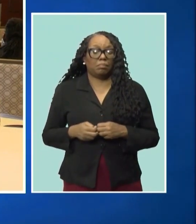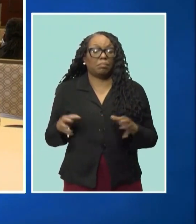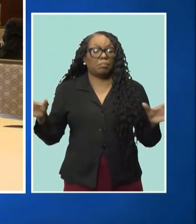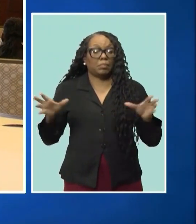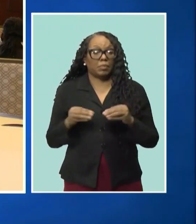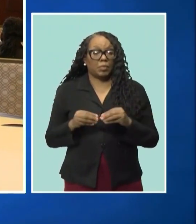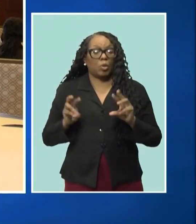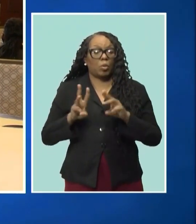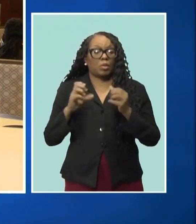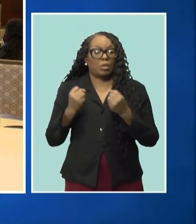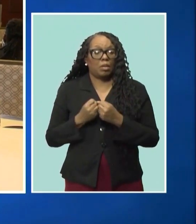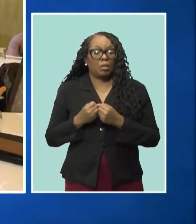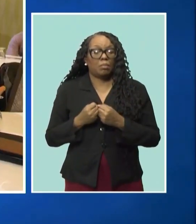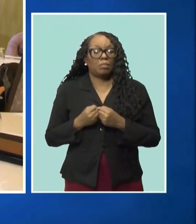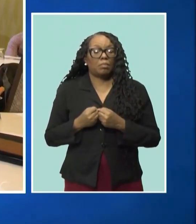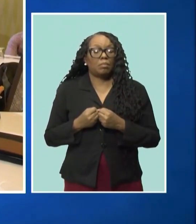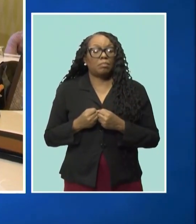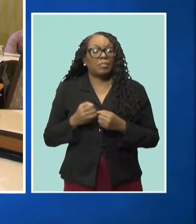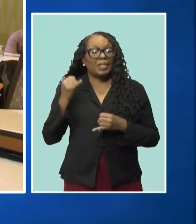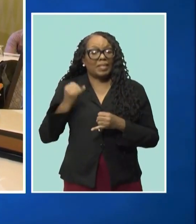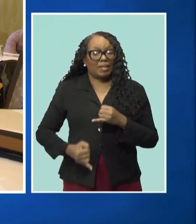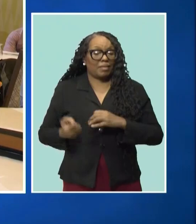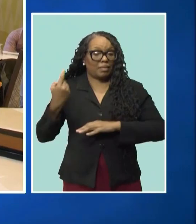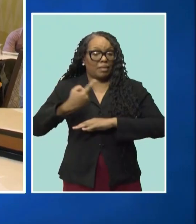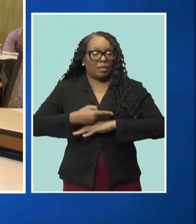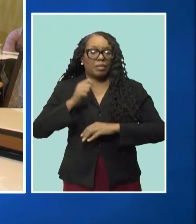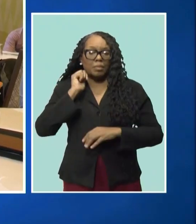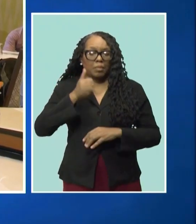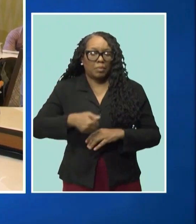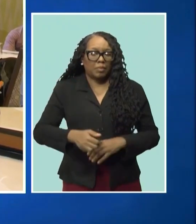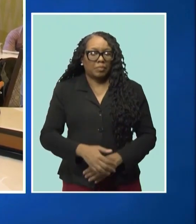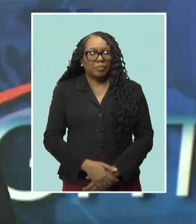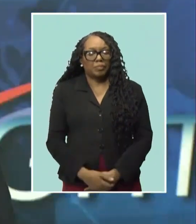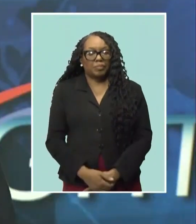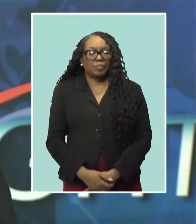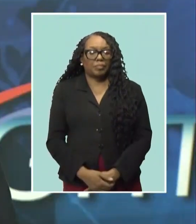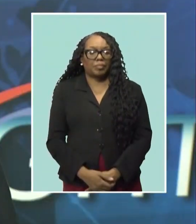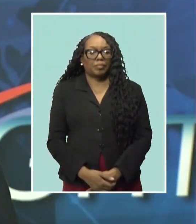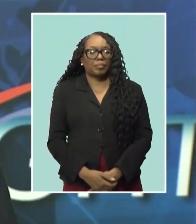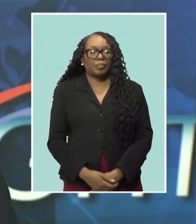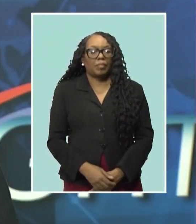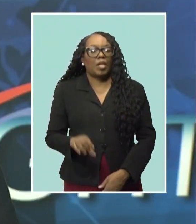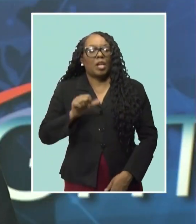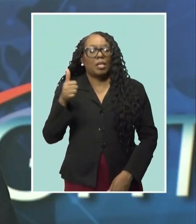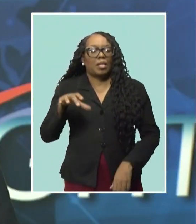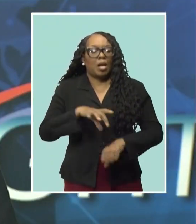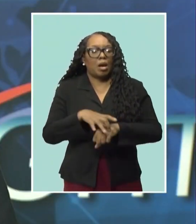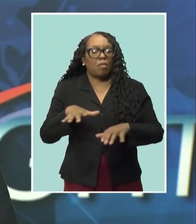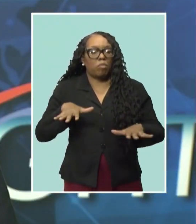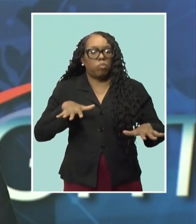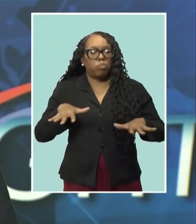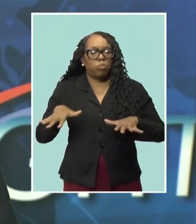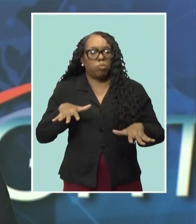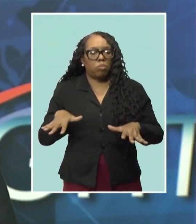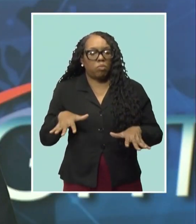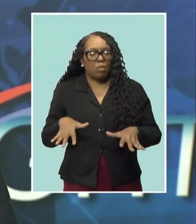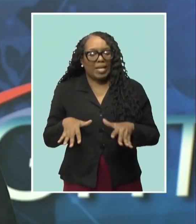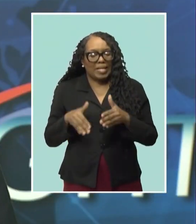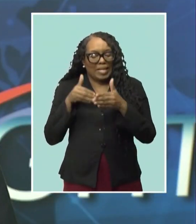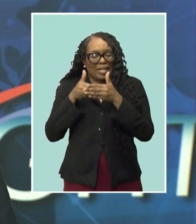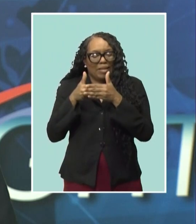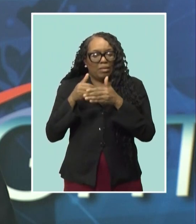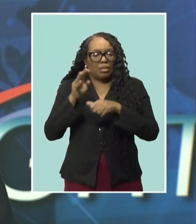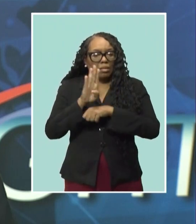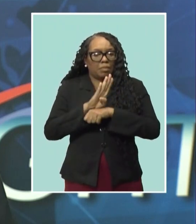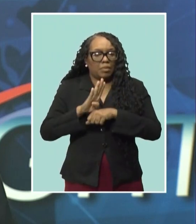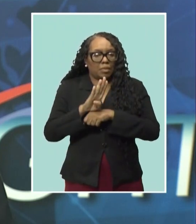evening. Rianne Phillips, CBC News. Another earthquake recorded in the waters of